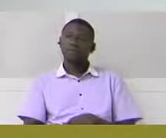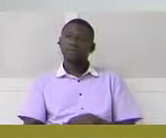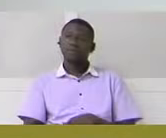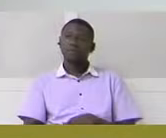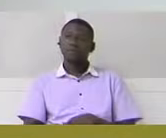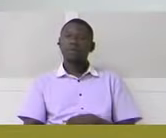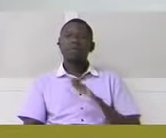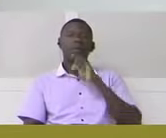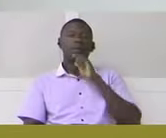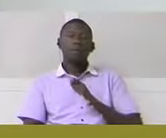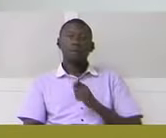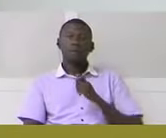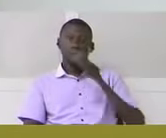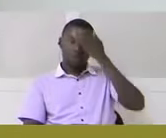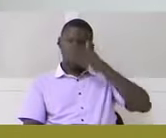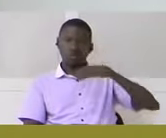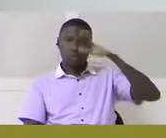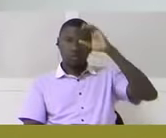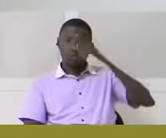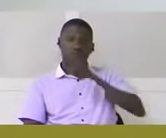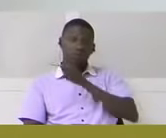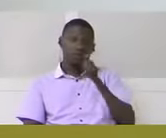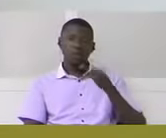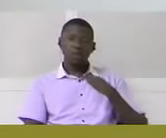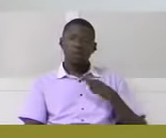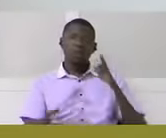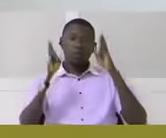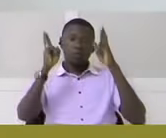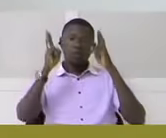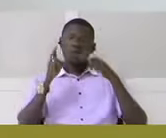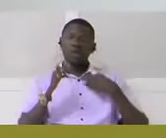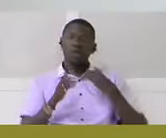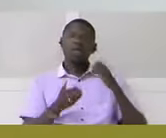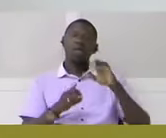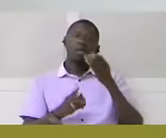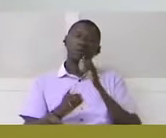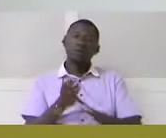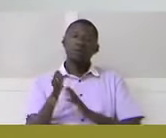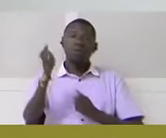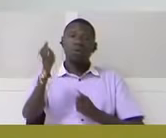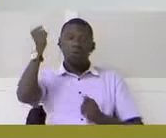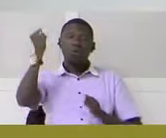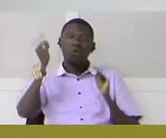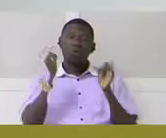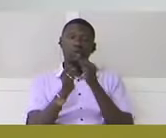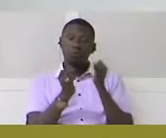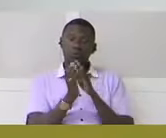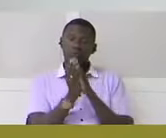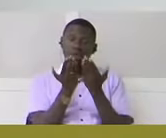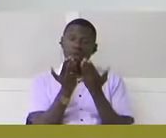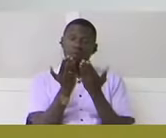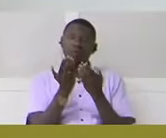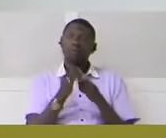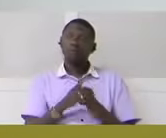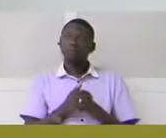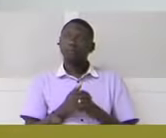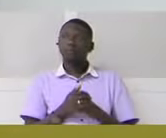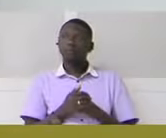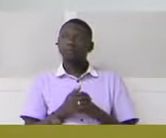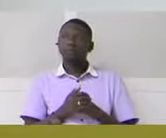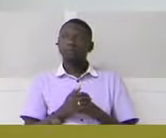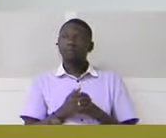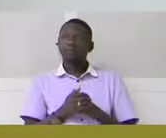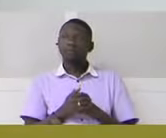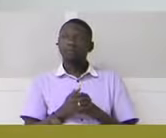commissioner mr commissioner I wish I can hold the Quran. Ngay jiki ko ñen la alquran mu